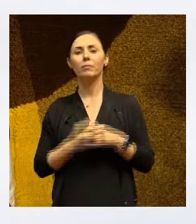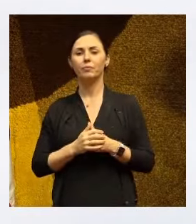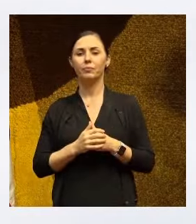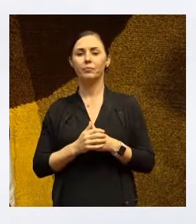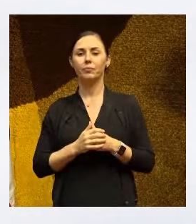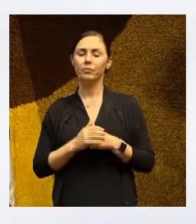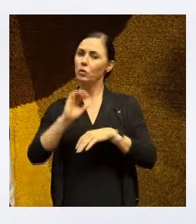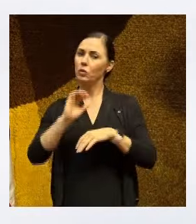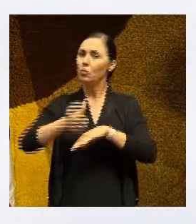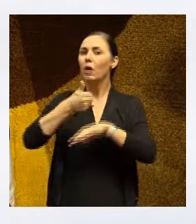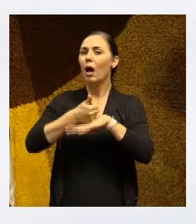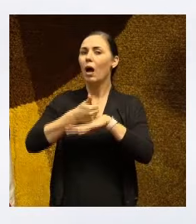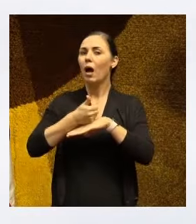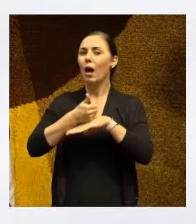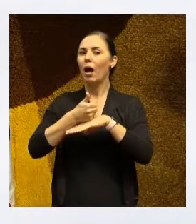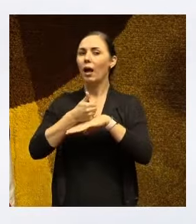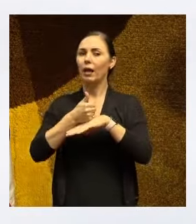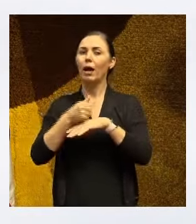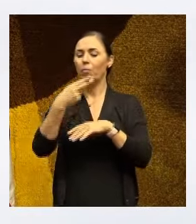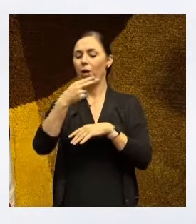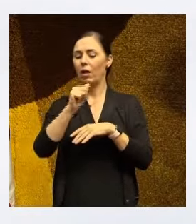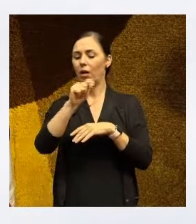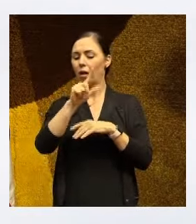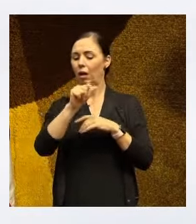unit at Halawa that will